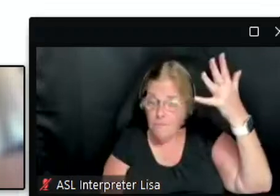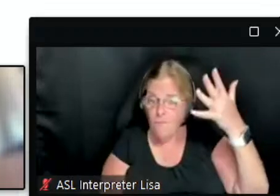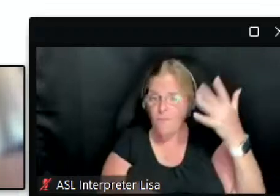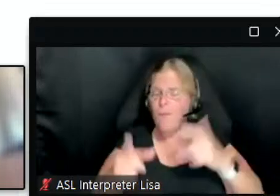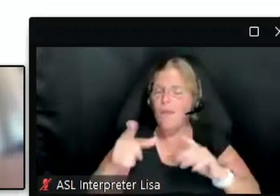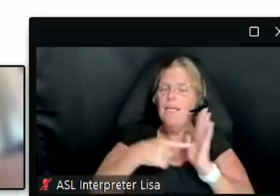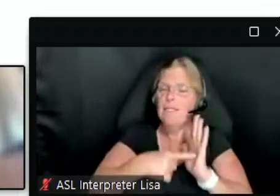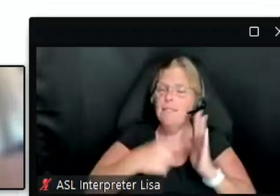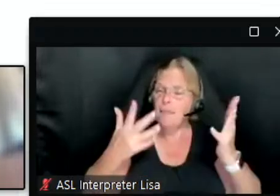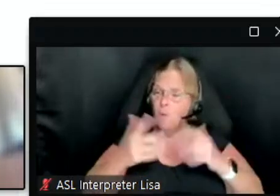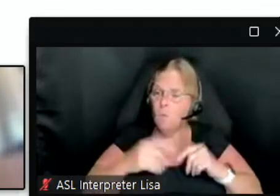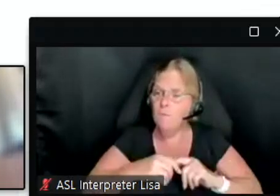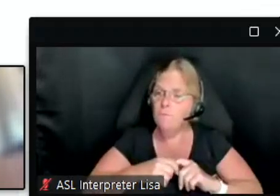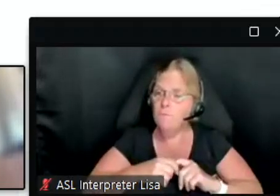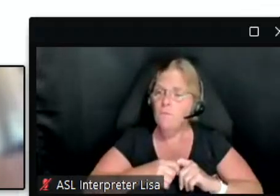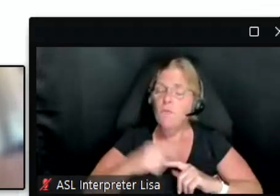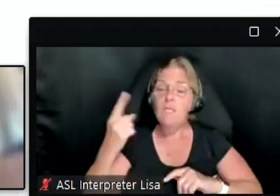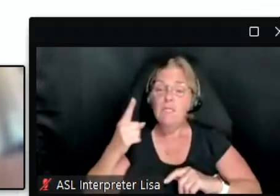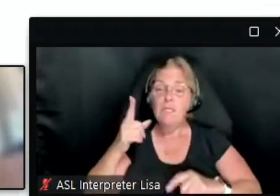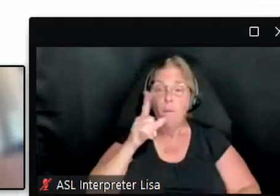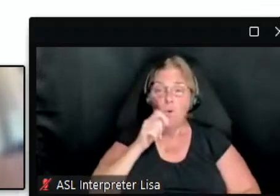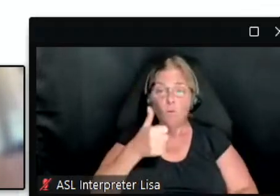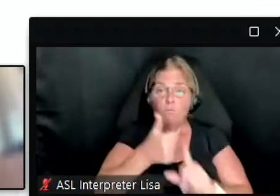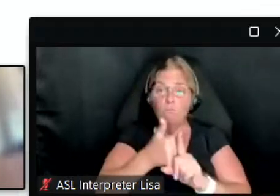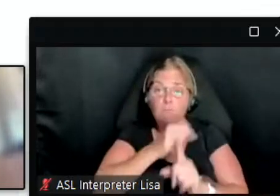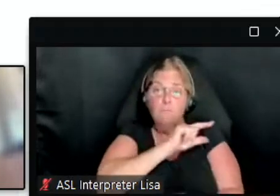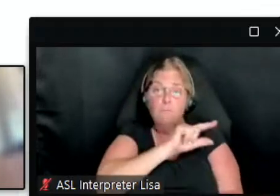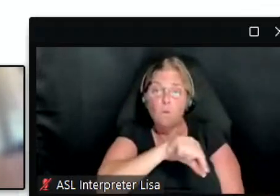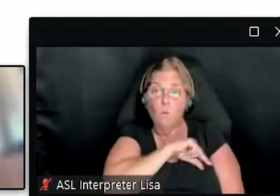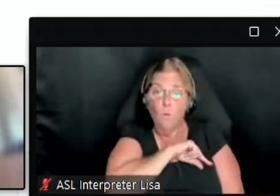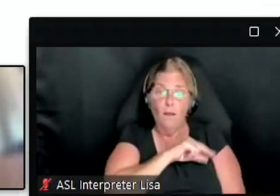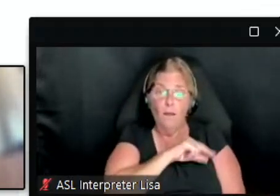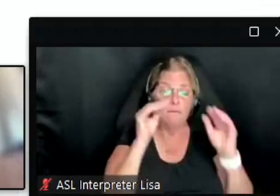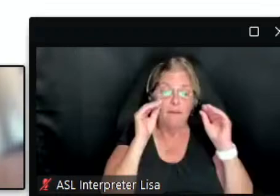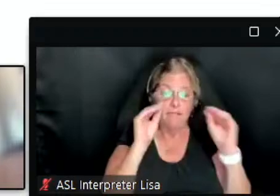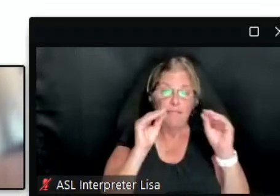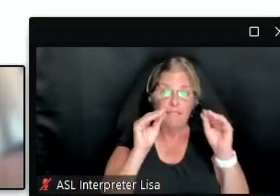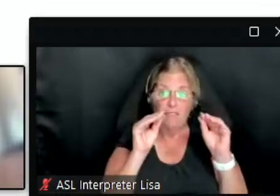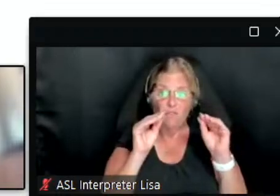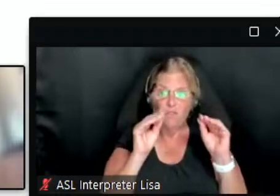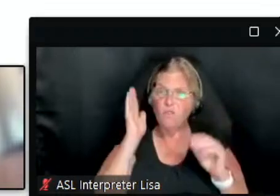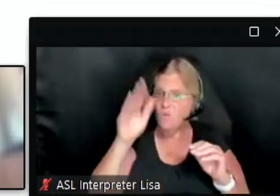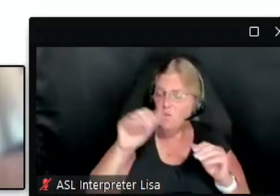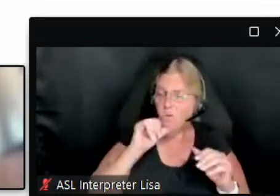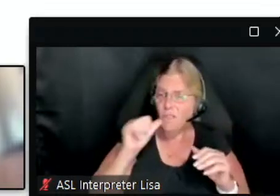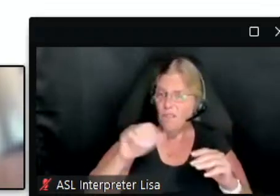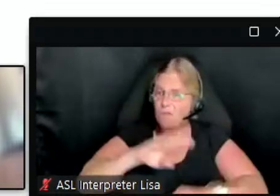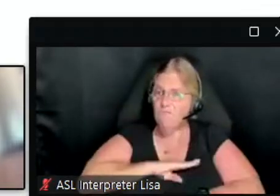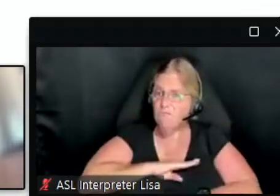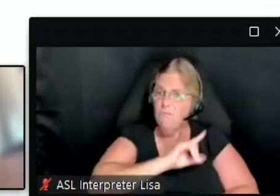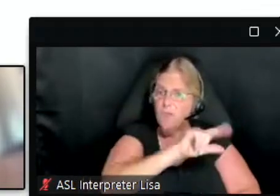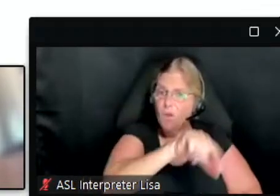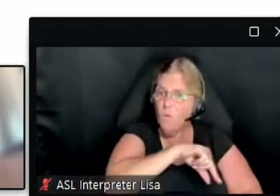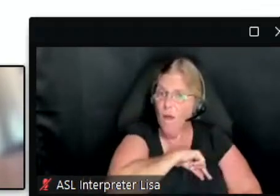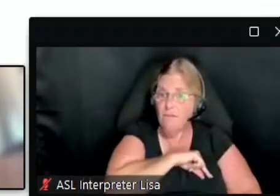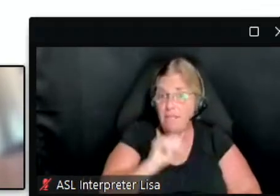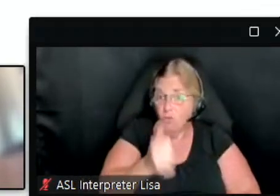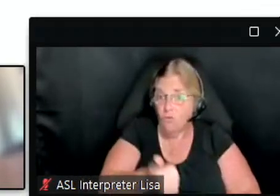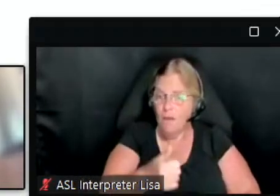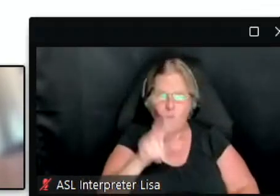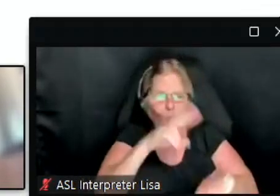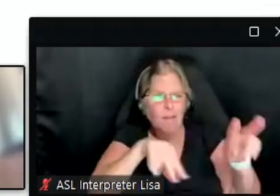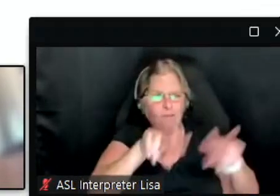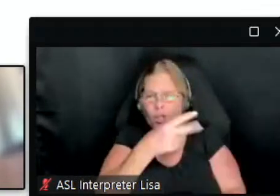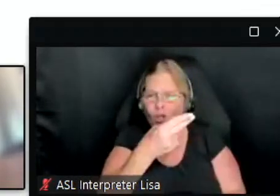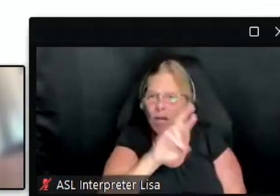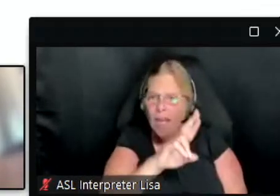of how someone who is qualified to teach would not meet the minimum qualifications. So we've got to look at HR and